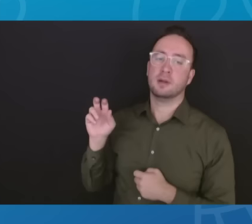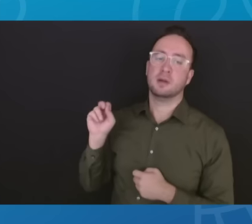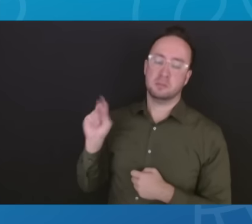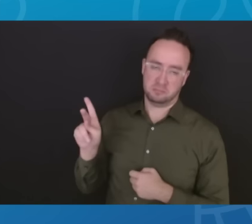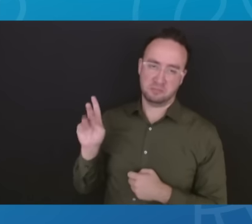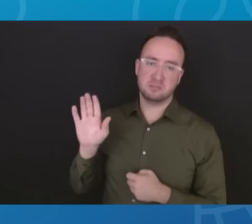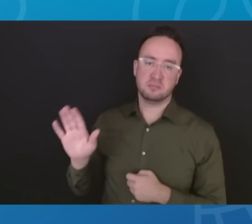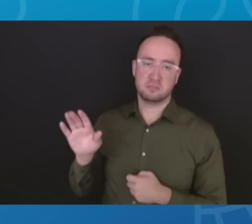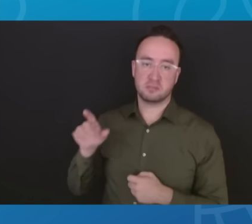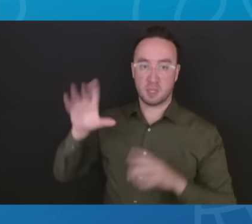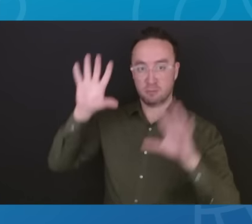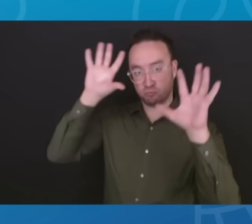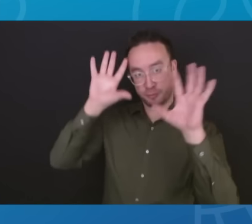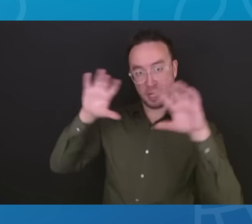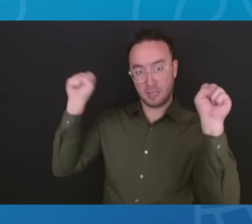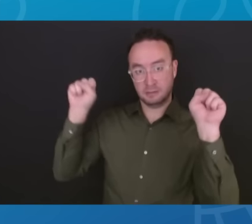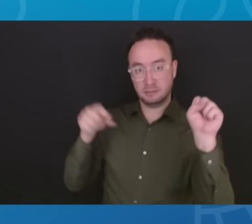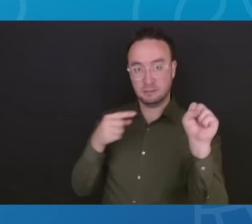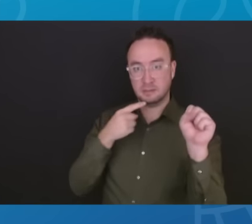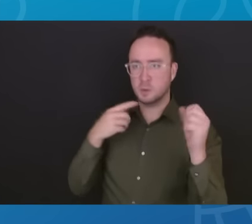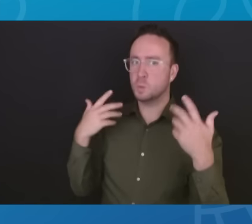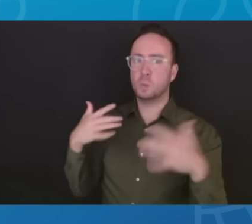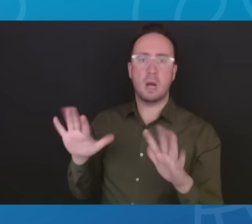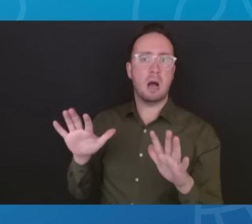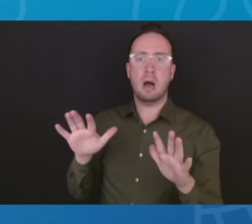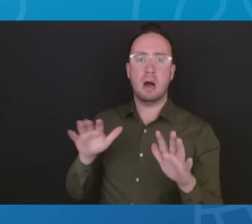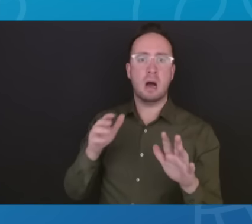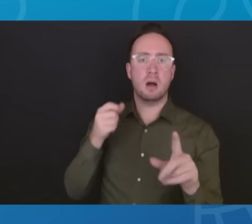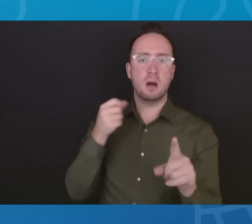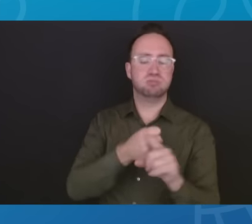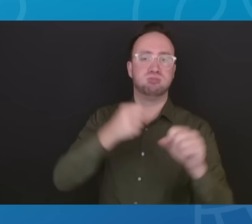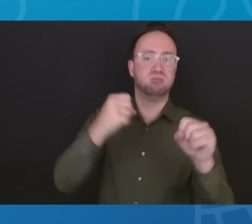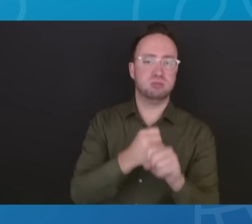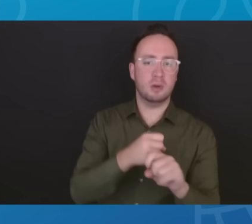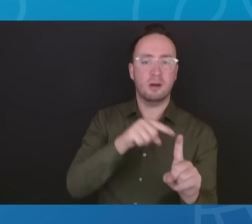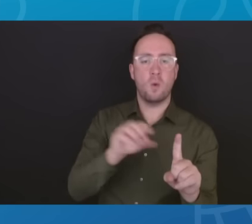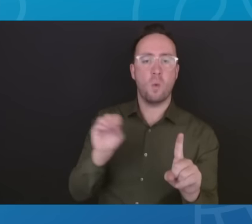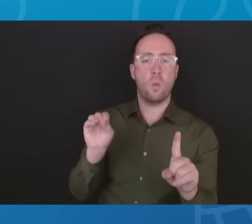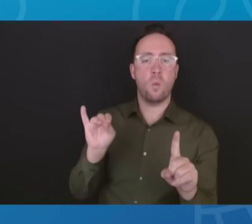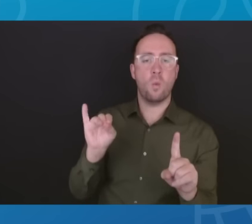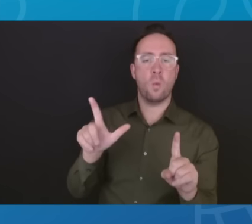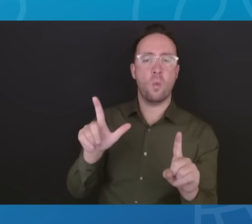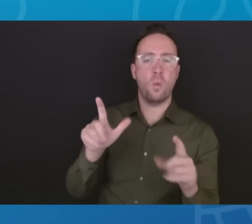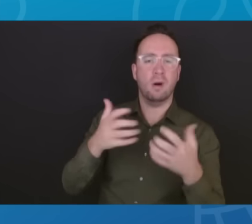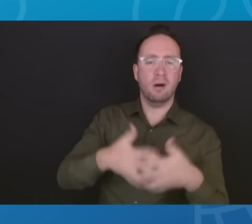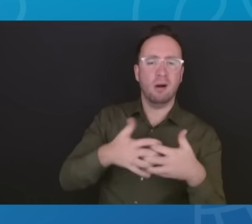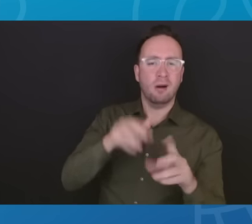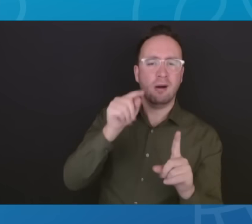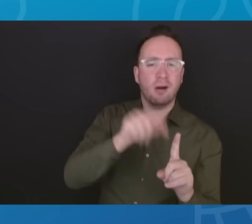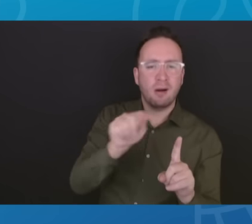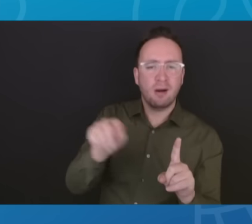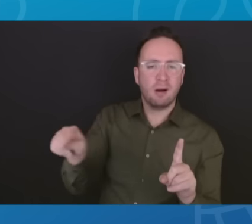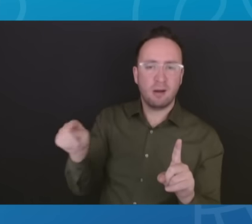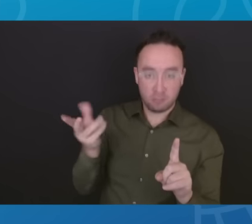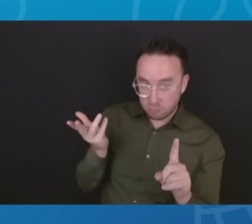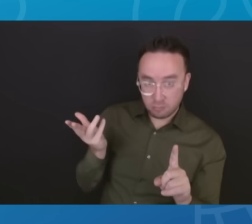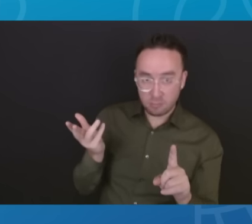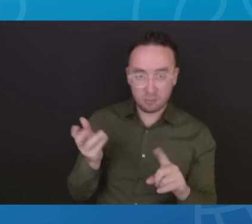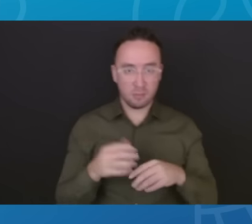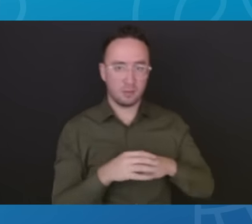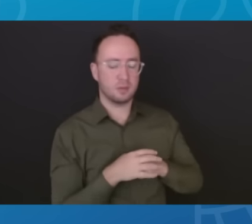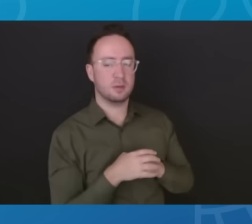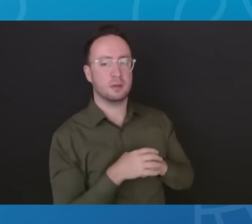wondering if Israelis actually have given you any assurances that they won't do that. Now, I'm not going to get into those private diplomatic conversations. We continue to